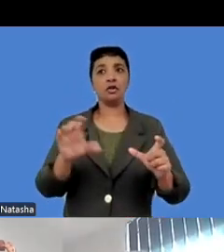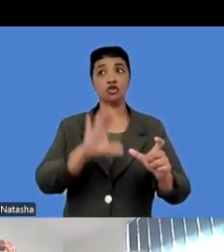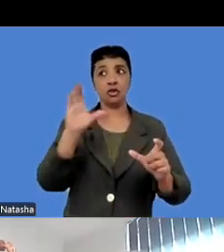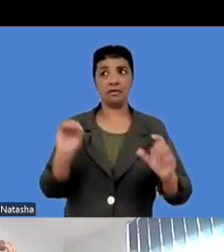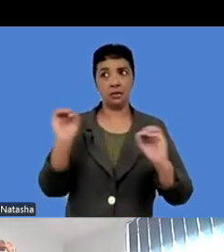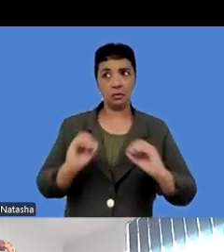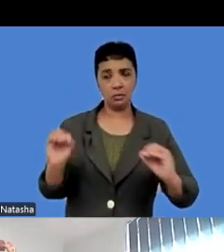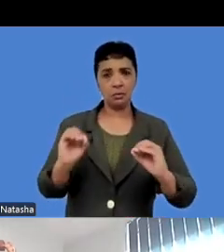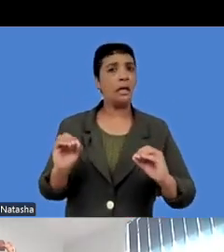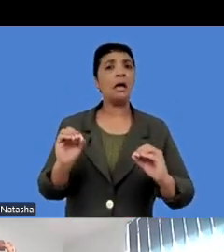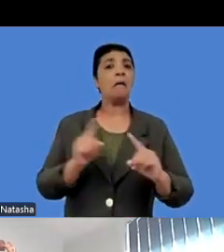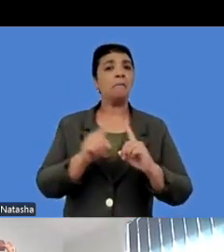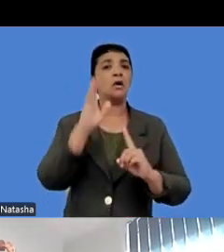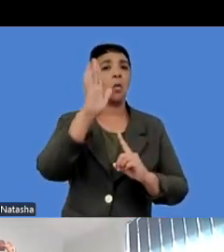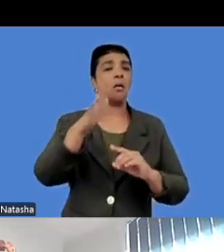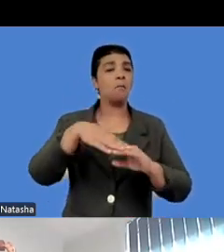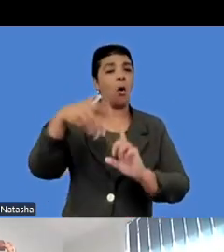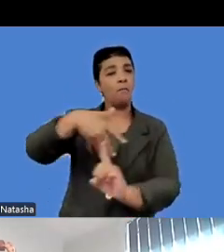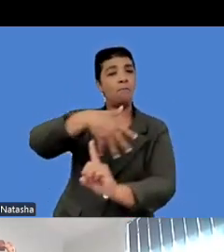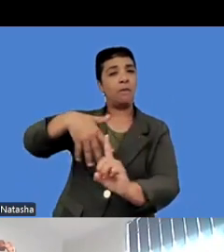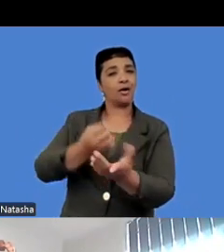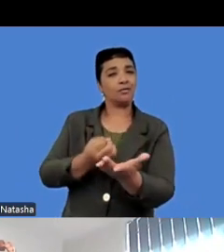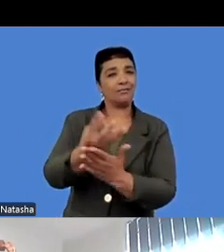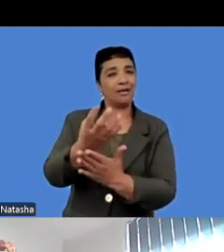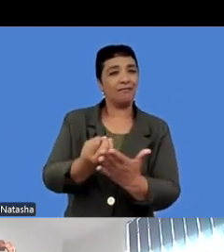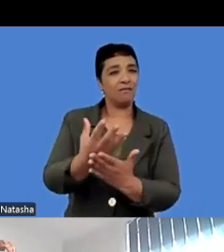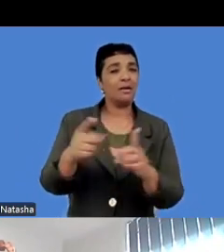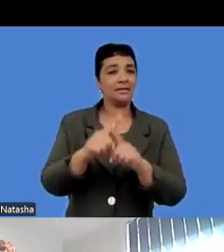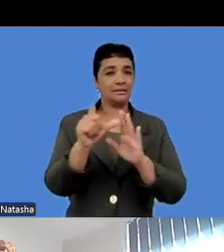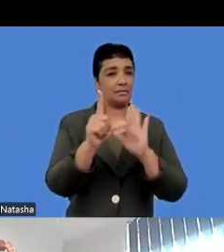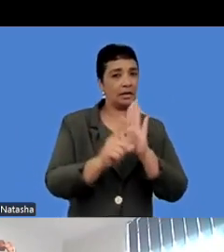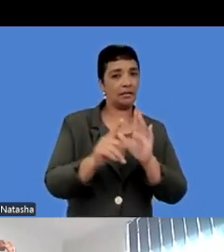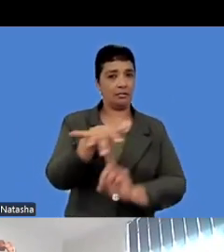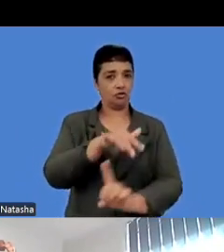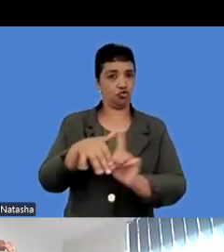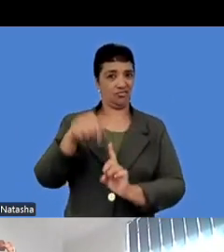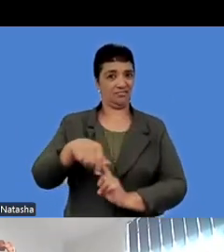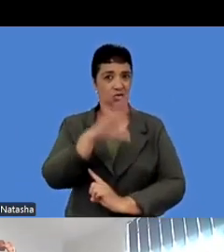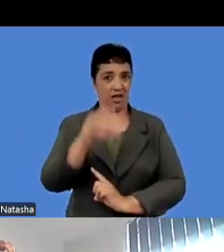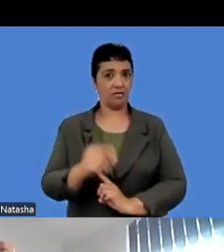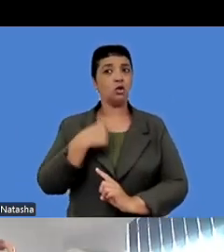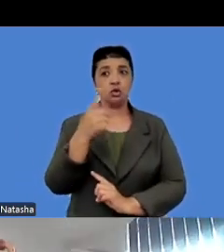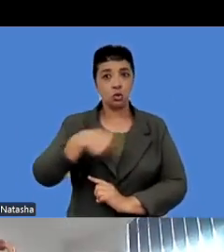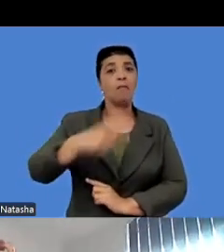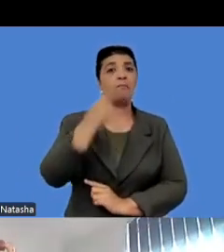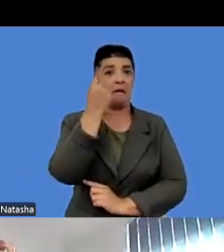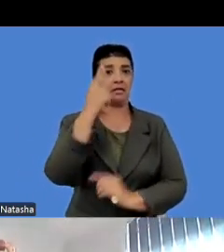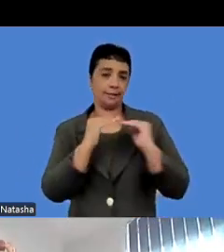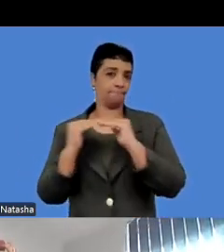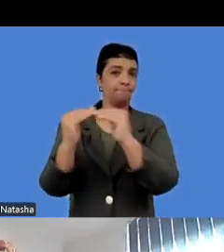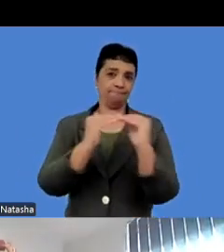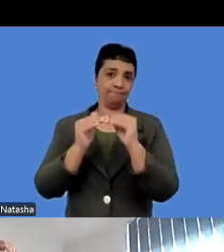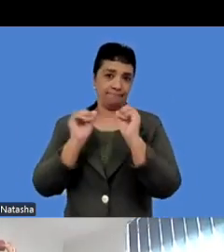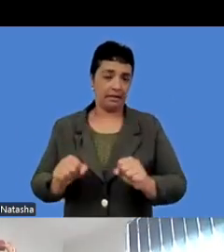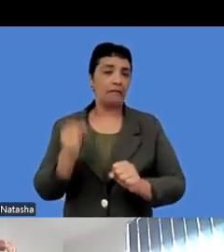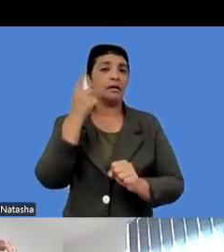I will give you some legal and legislative background so that we have a common basis of understanding regarding what